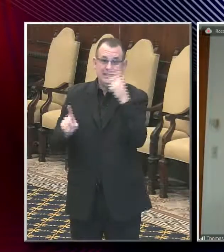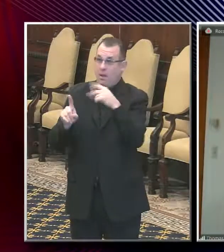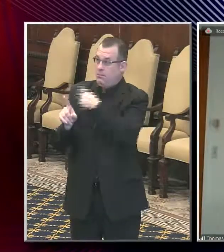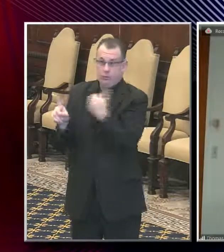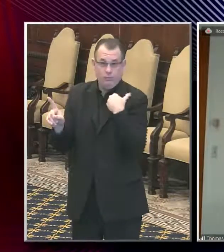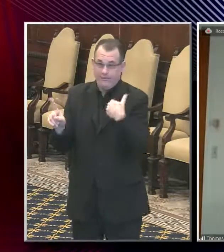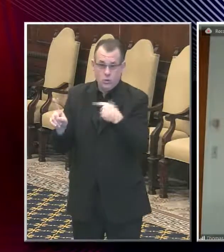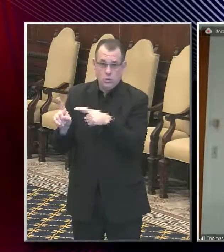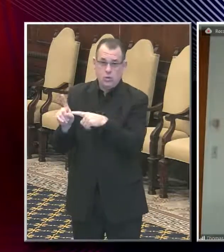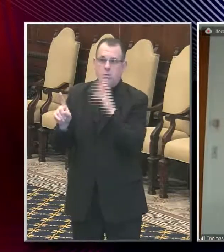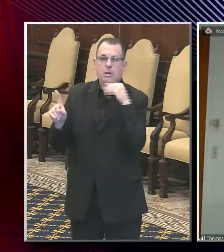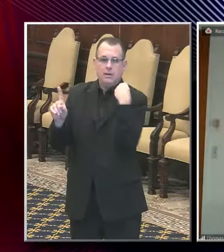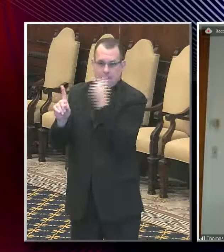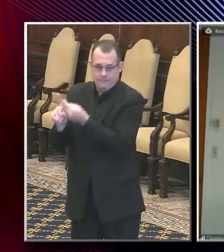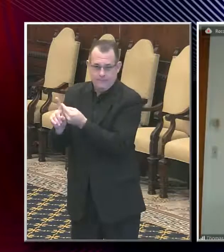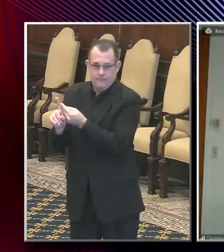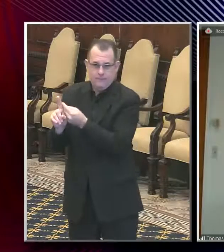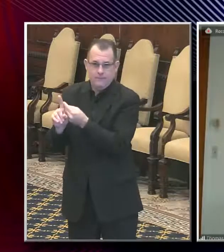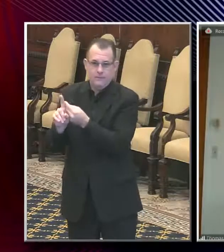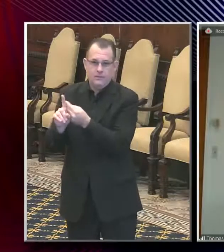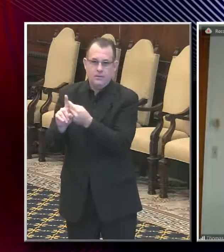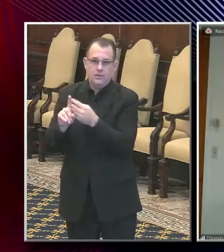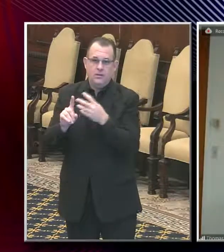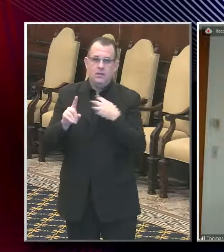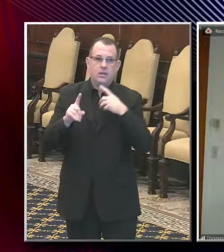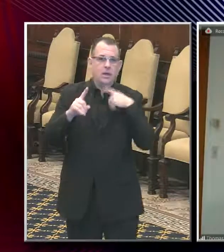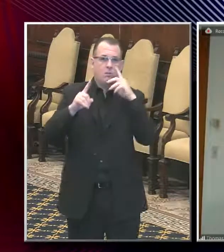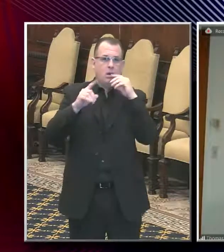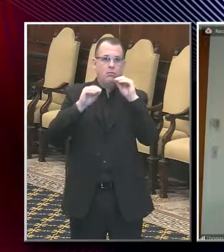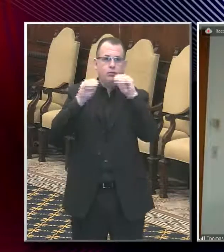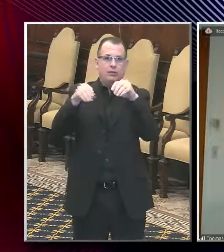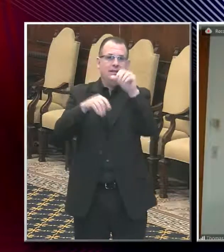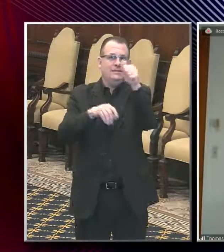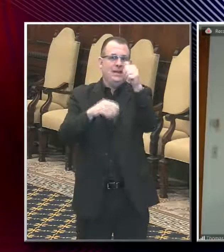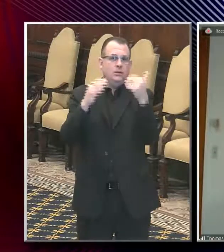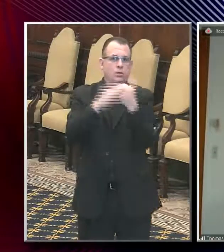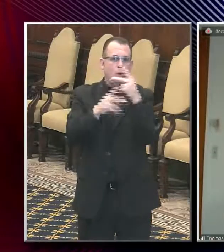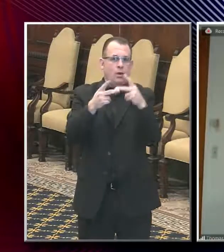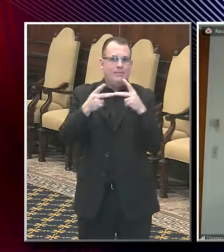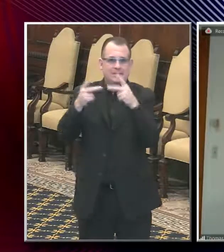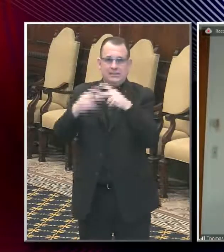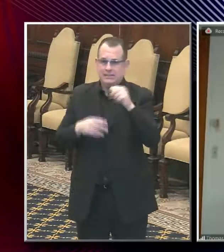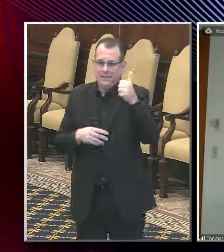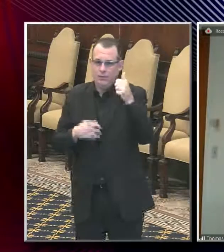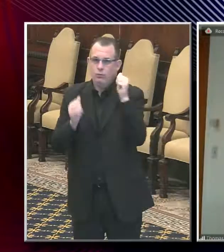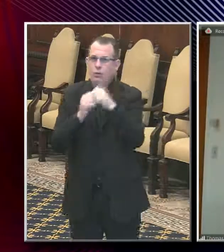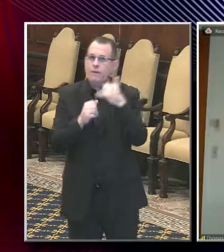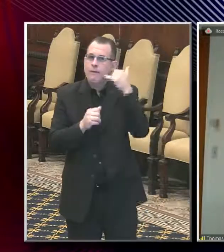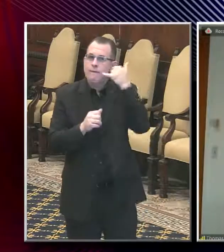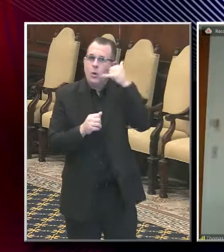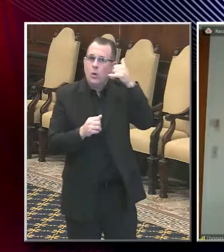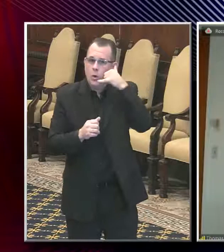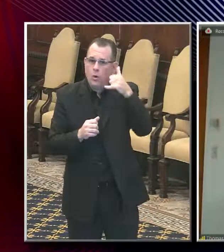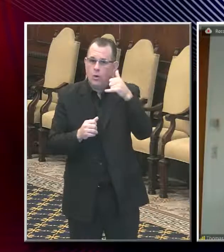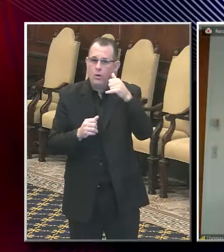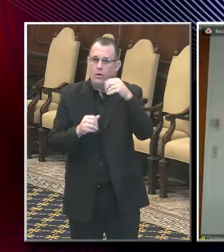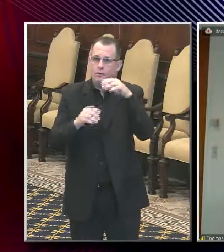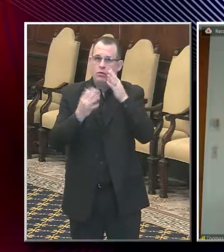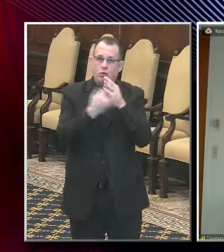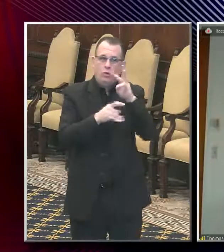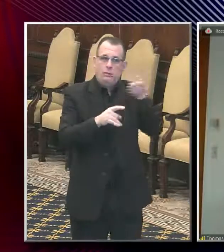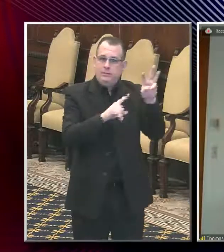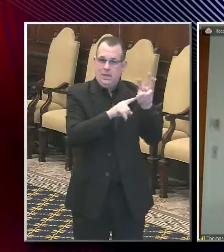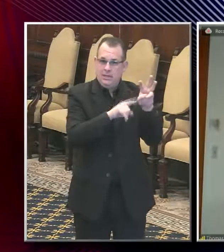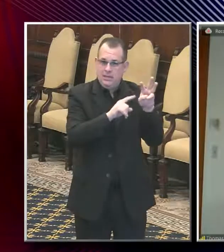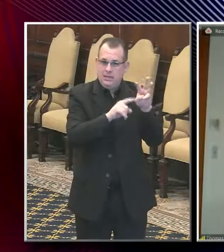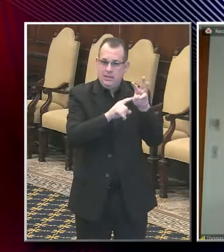today on 10 sites with phone numbers to call for where you can go to be tested and the schedules when they're available. These sites are in many different